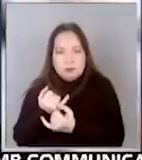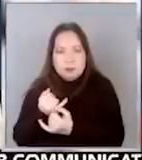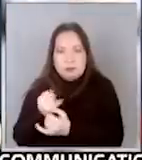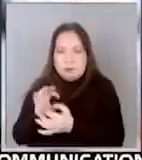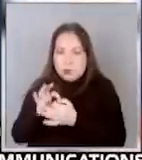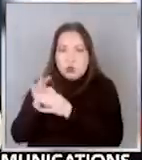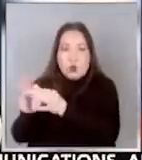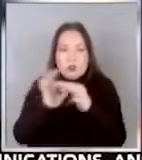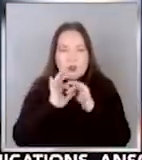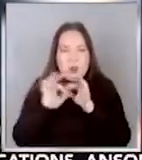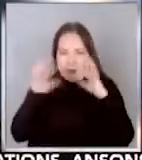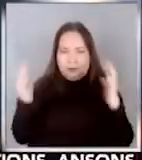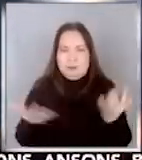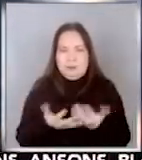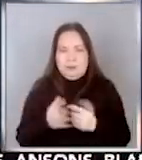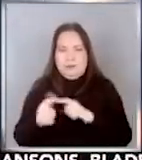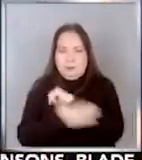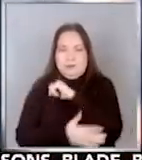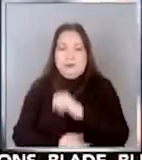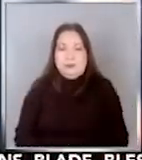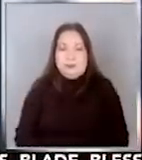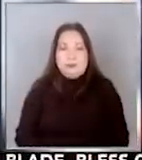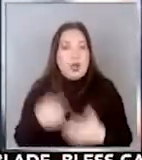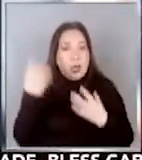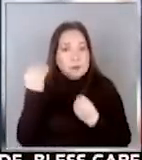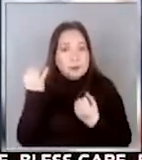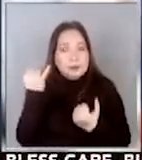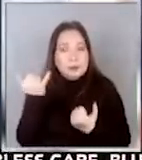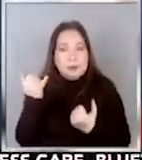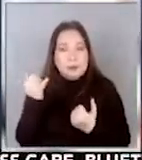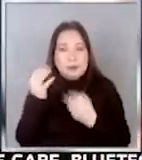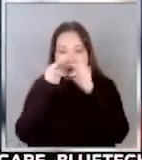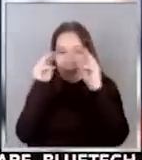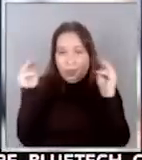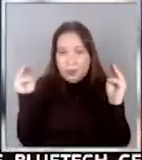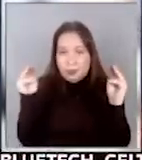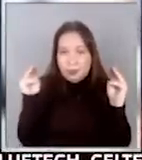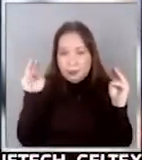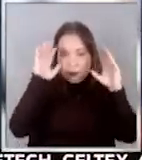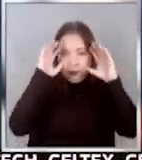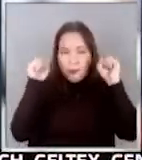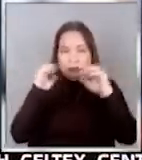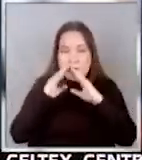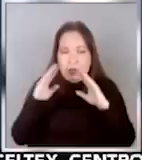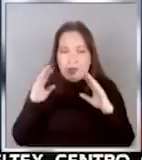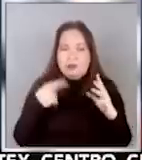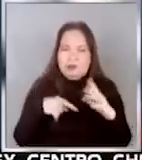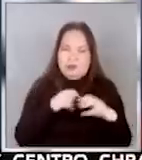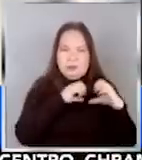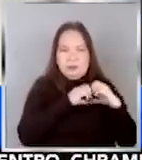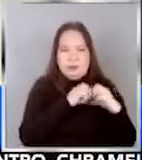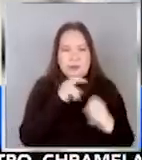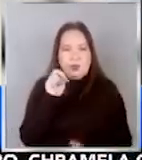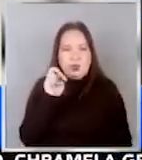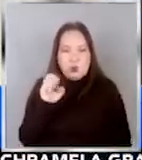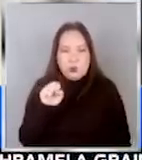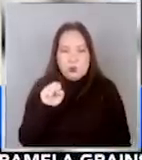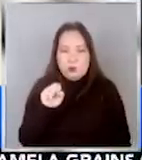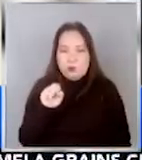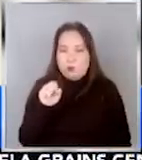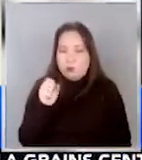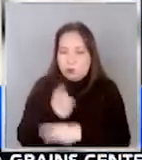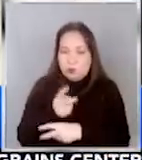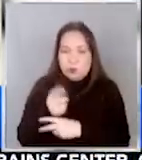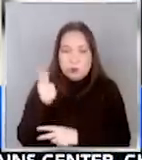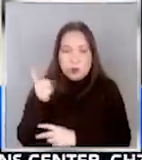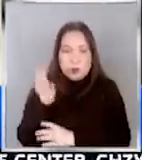Vicky, yan ang latest mula sa Palasyo ng Malacañang para sa GMA Integrated News. Ivan Mayrina nakatutok, 24 oras. Maraming salamat